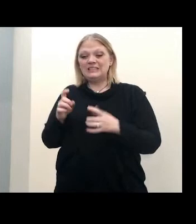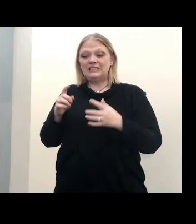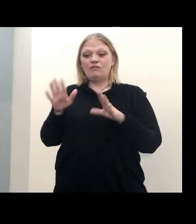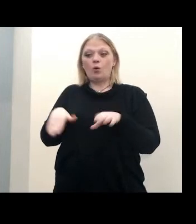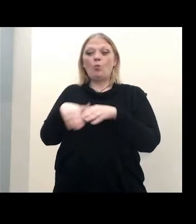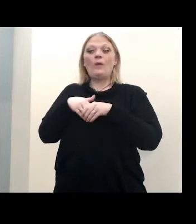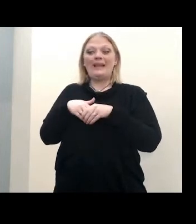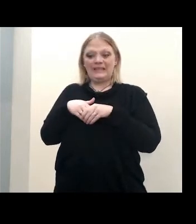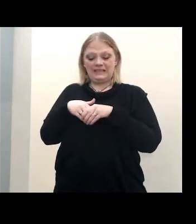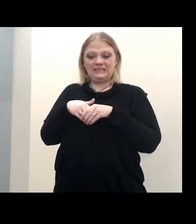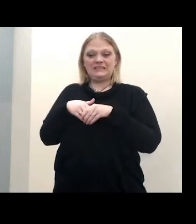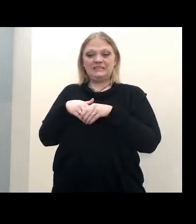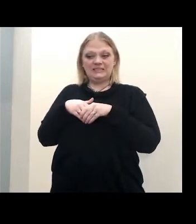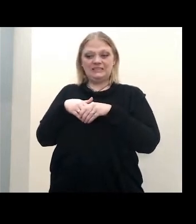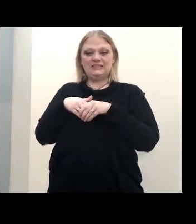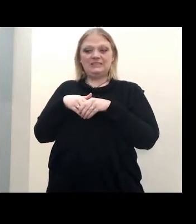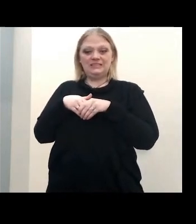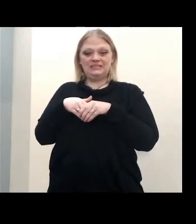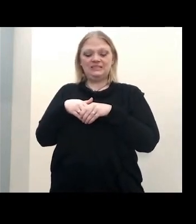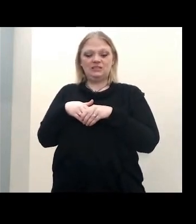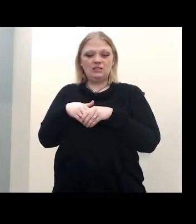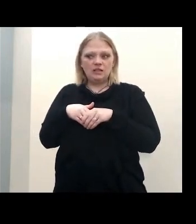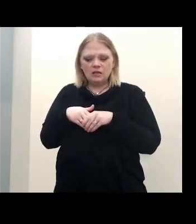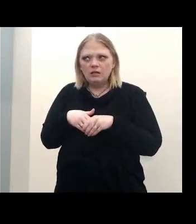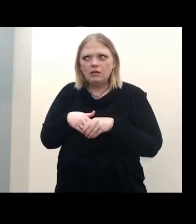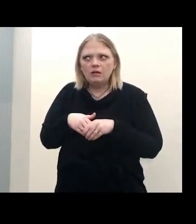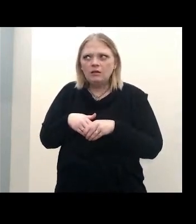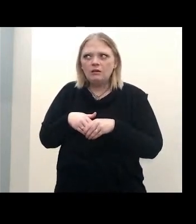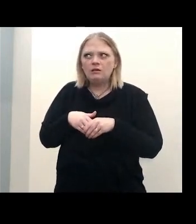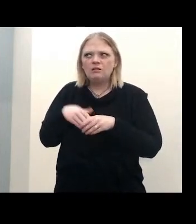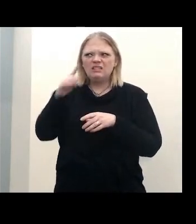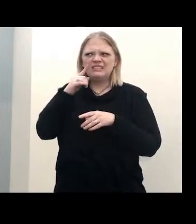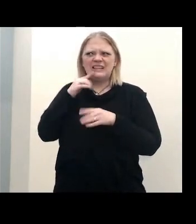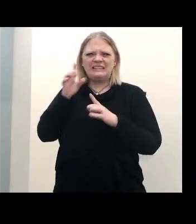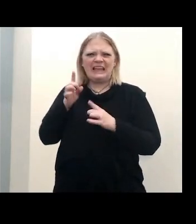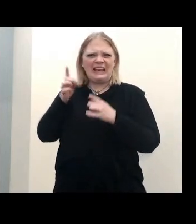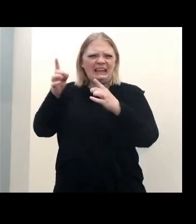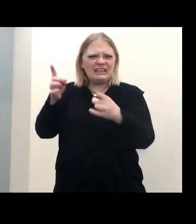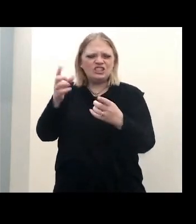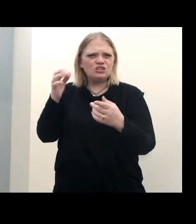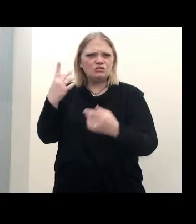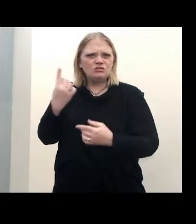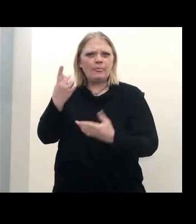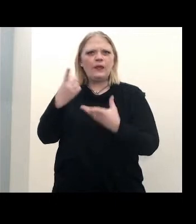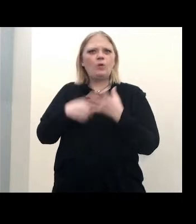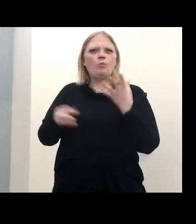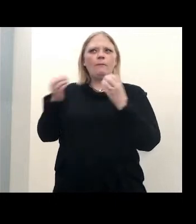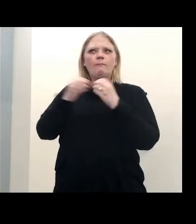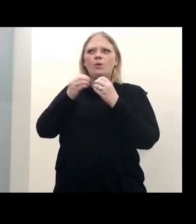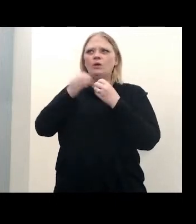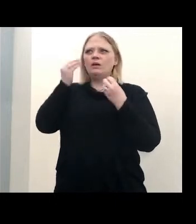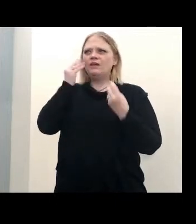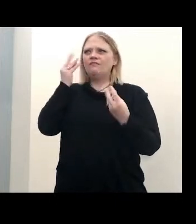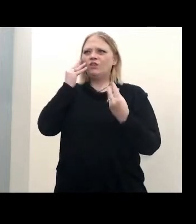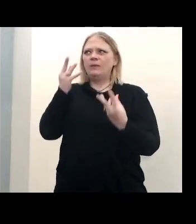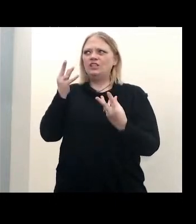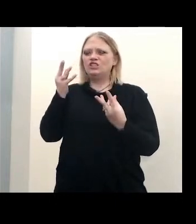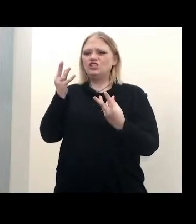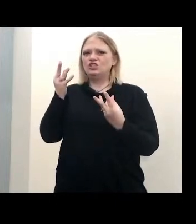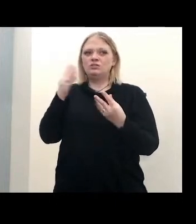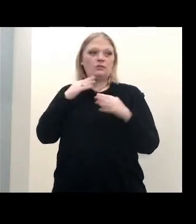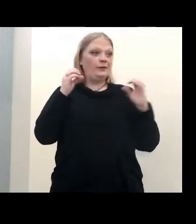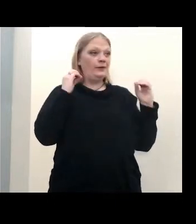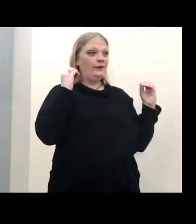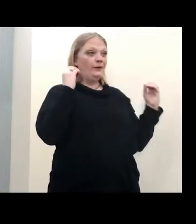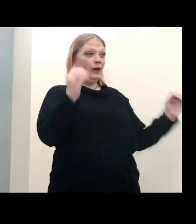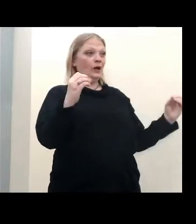weddings and vaccination requirements, all that stuff. So what more information do you have about weddings